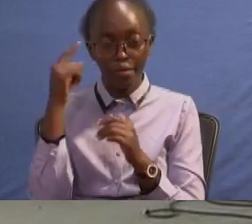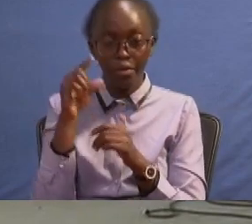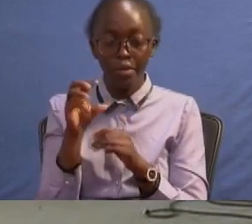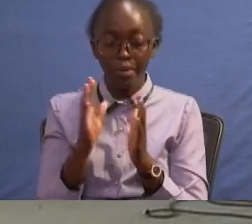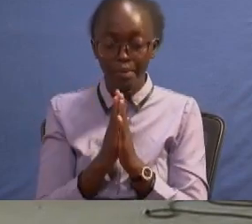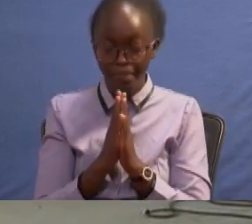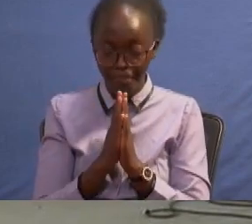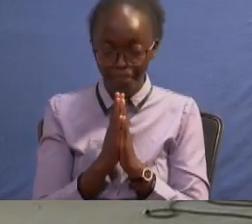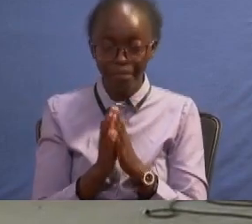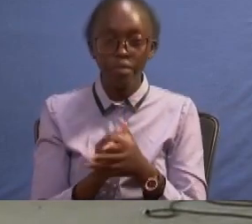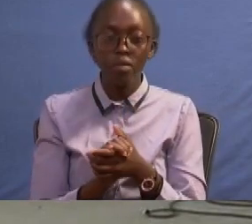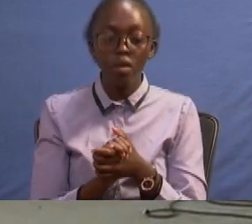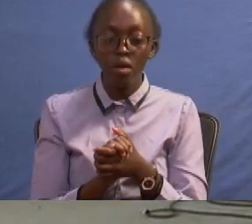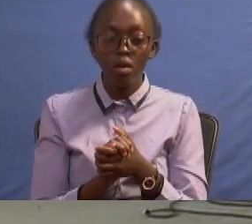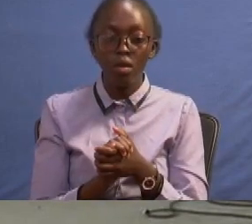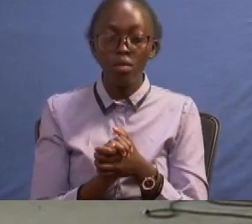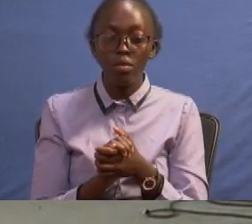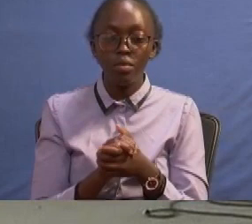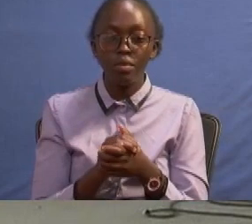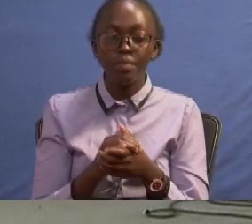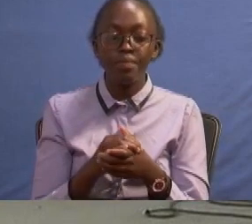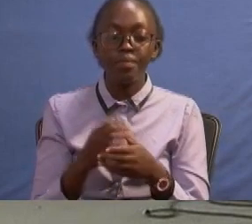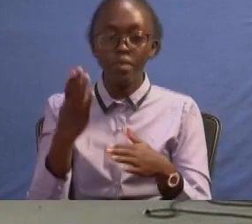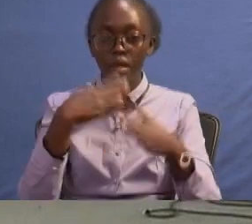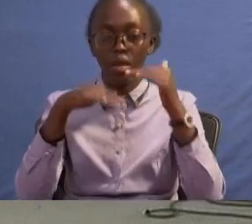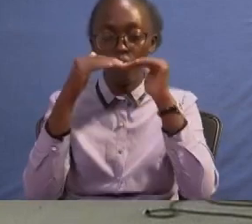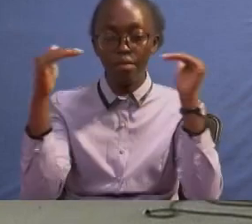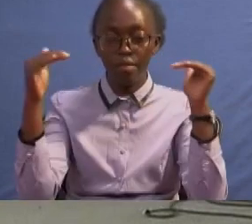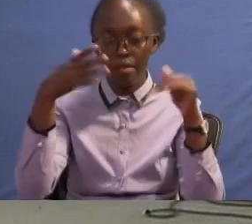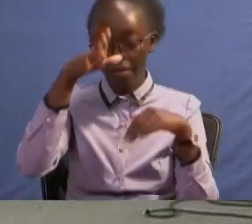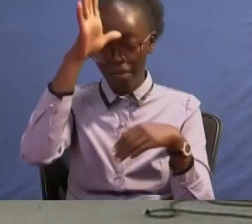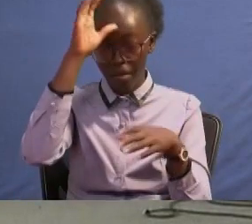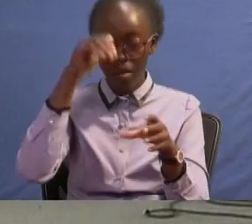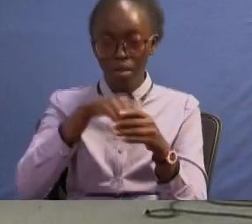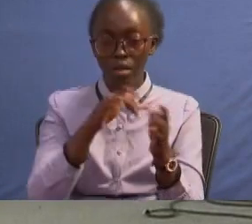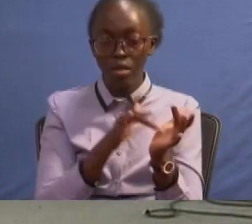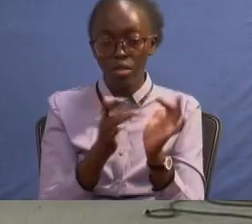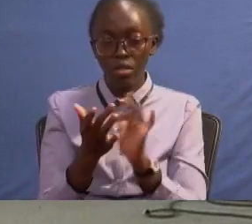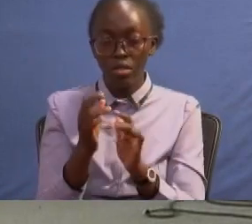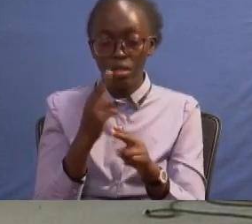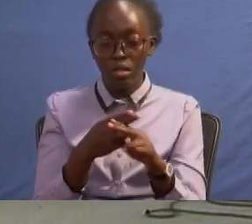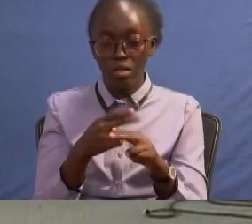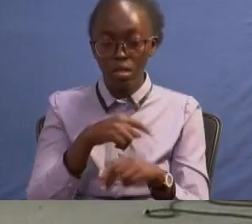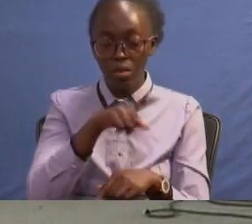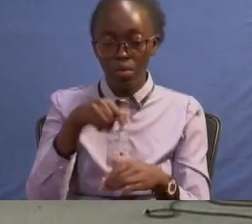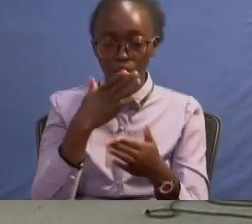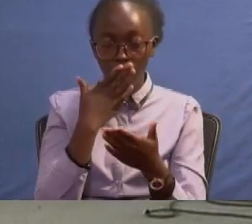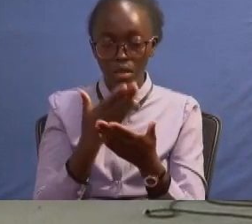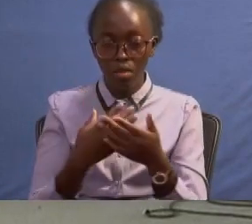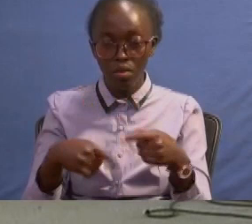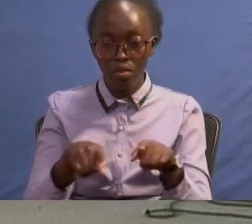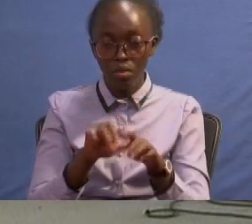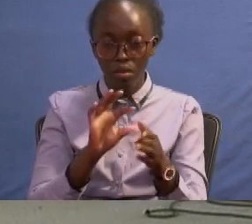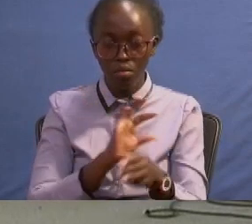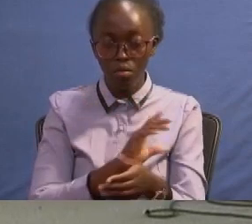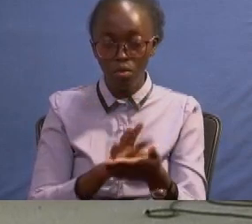us pray. Oh, dear Heavenly Father, in the name of Jesus, we thank you, we glorify you this